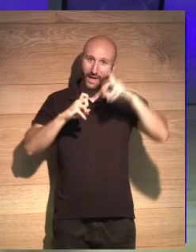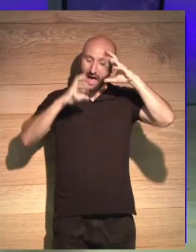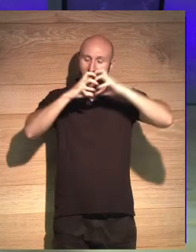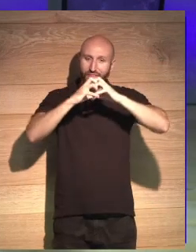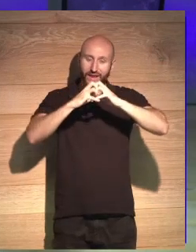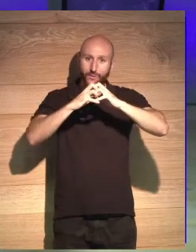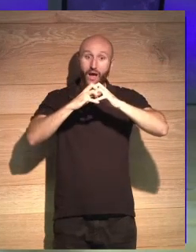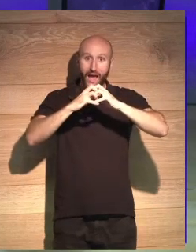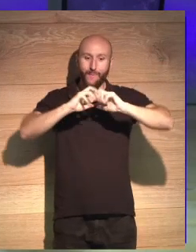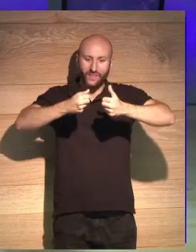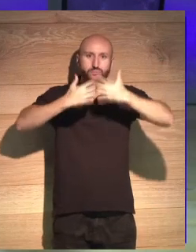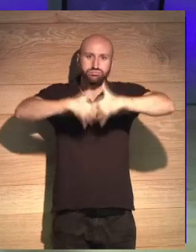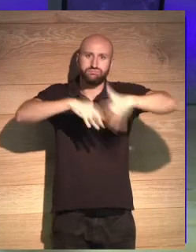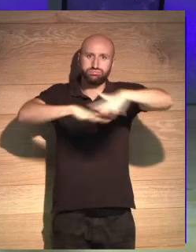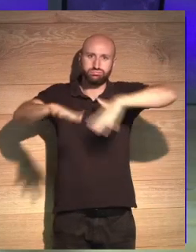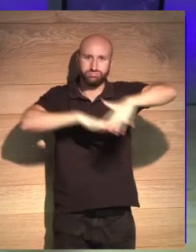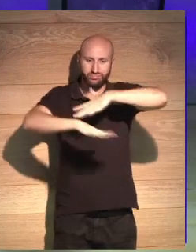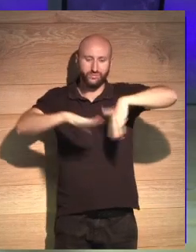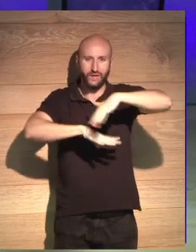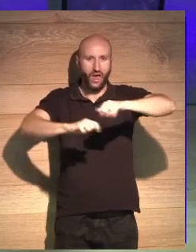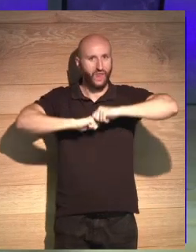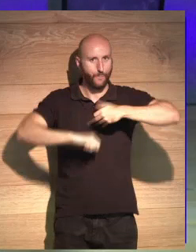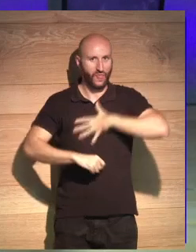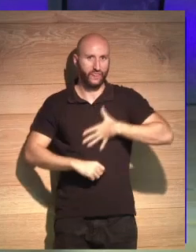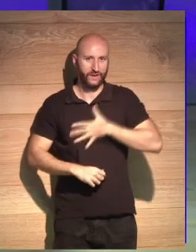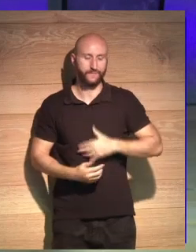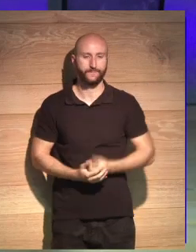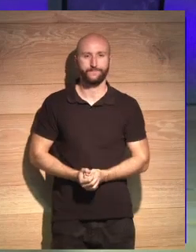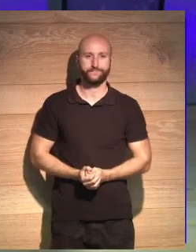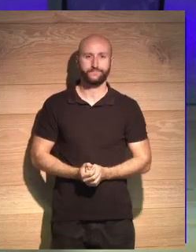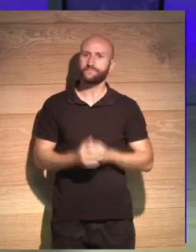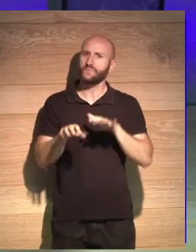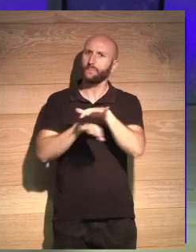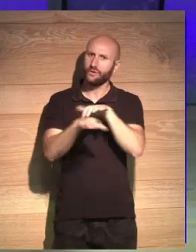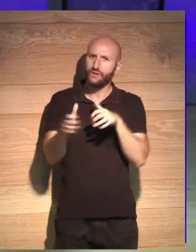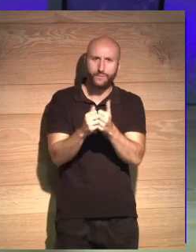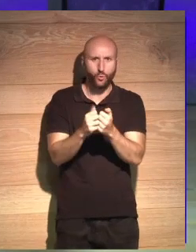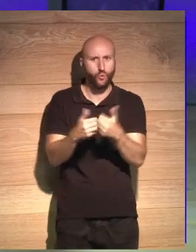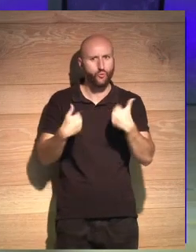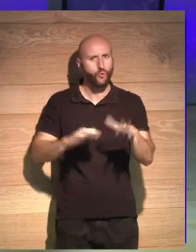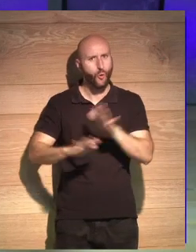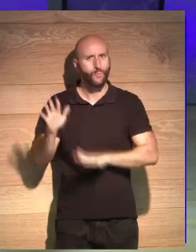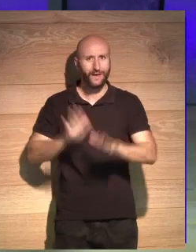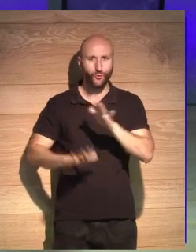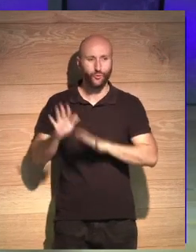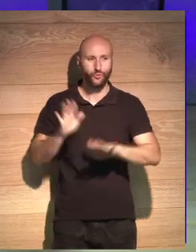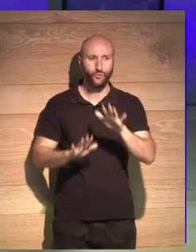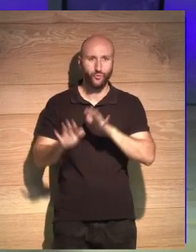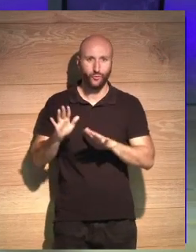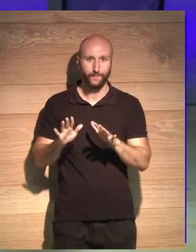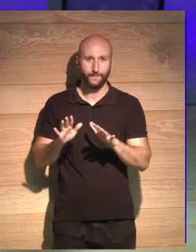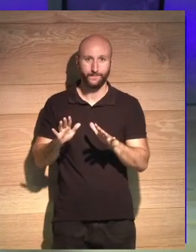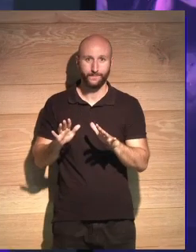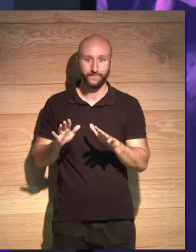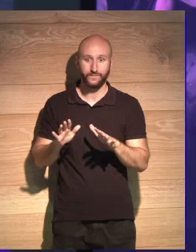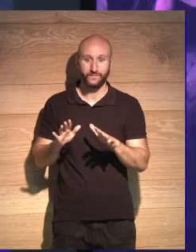it's very rewarding and acts on the pleasure circuits of the brain. Well, most video games are very